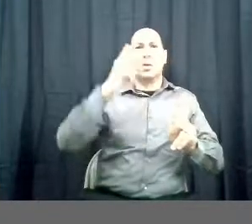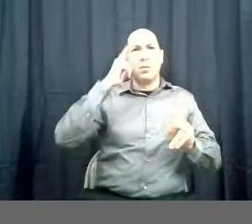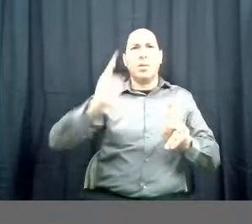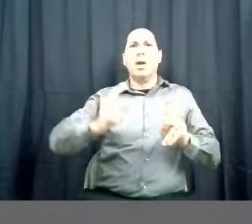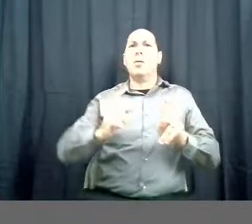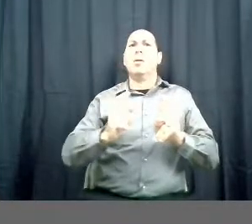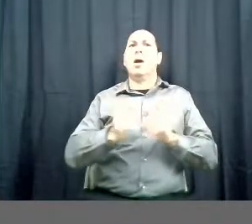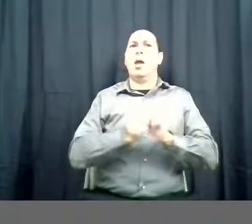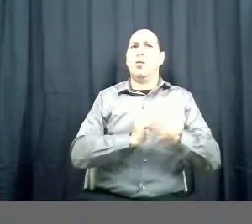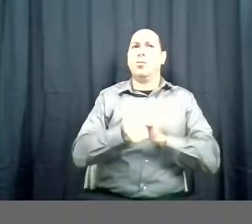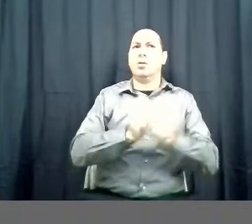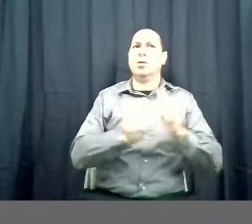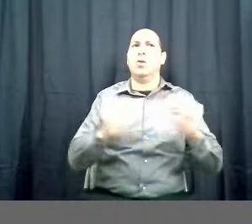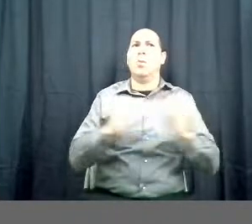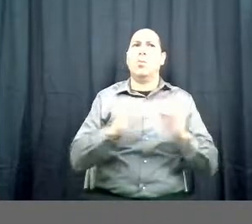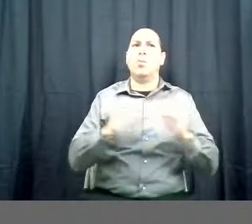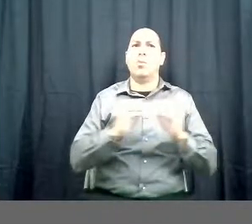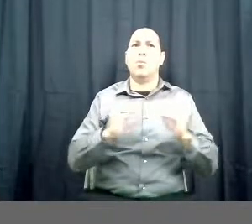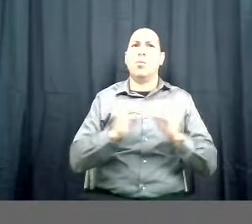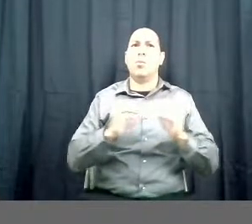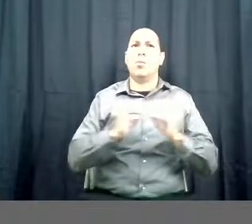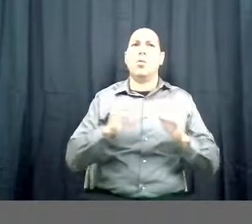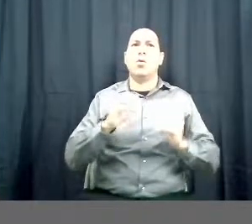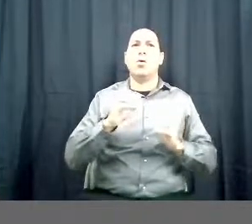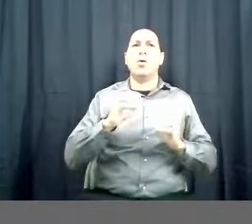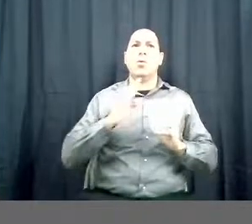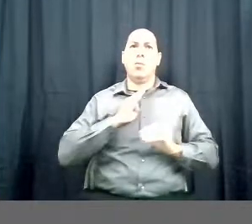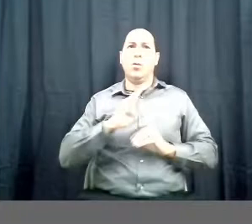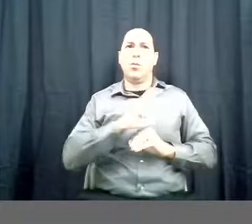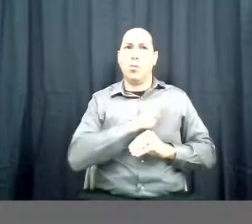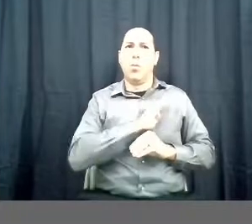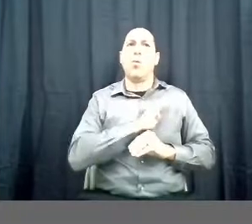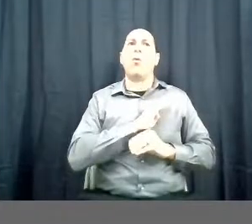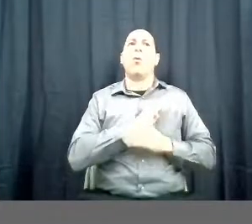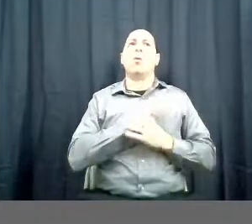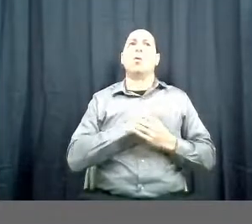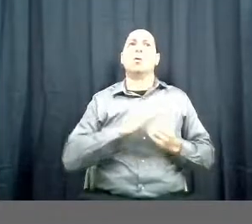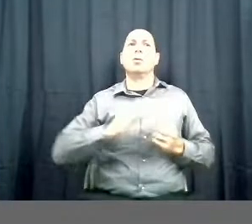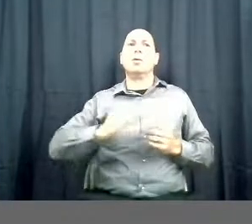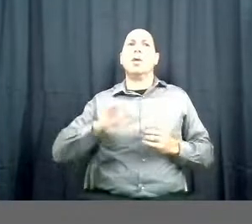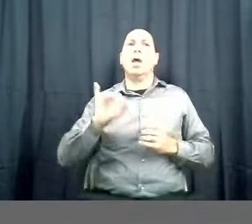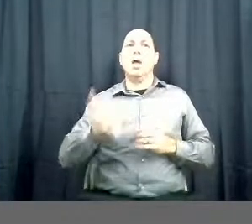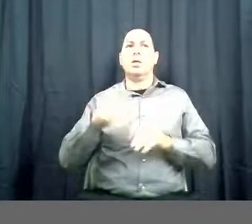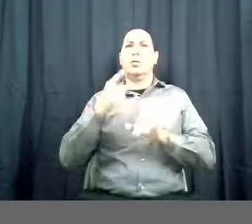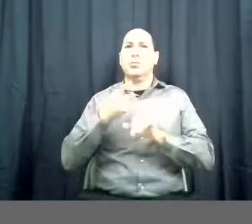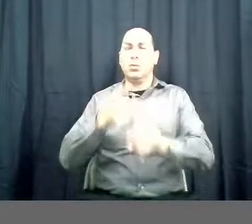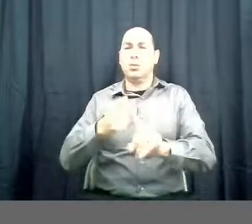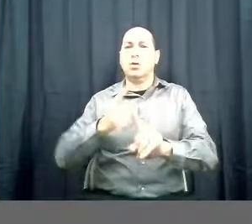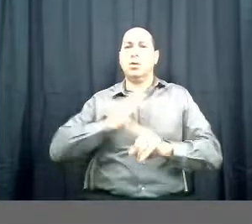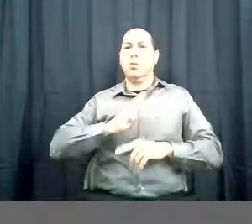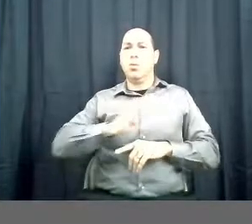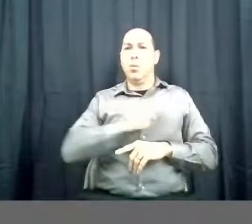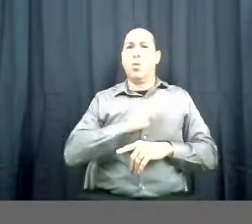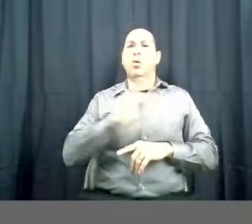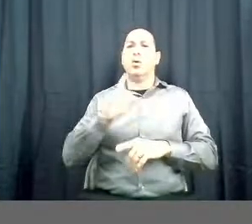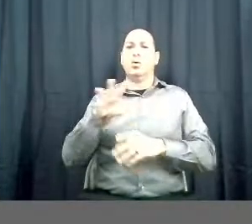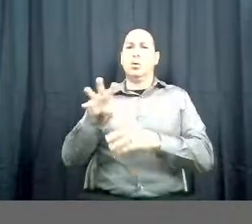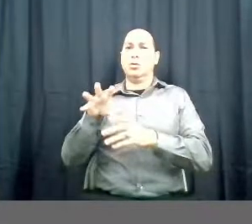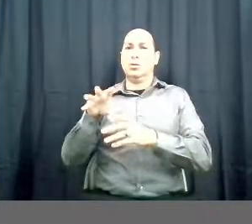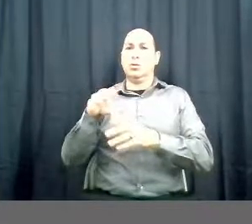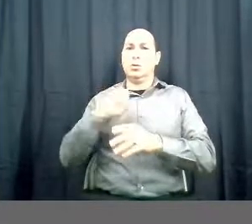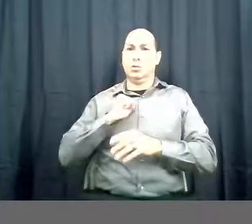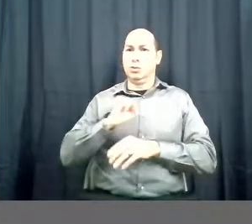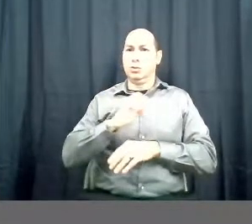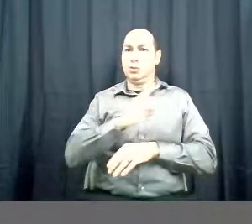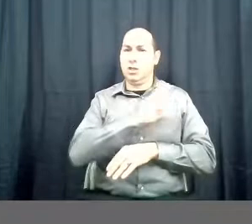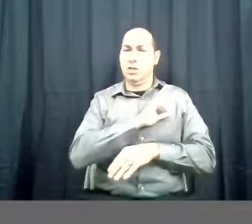delivery practices as required by the certified fiscal plan. To that extent, the board staff will look to work closely with